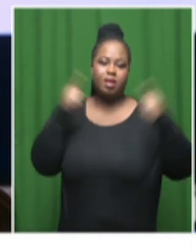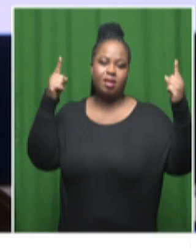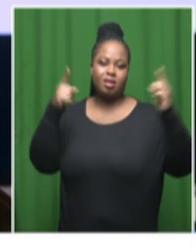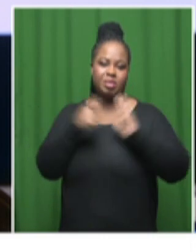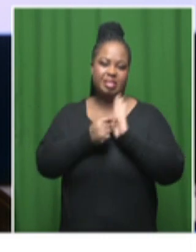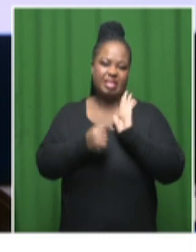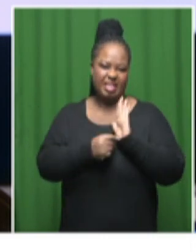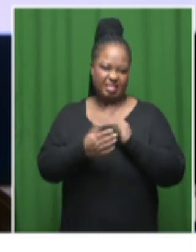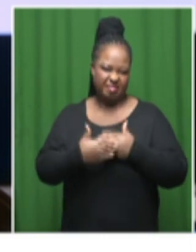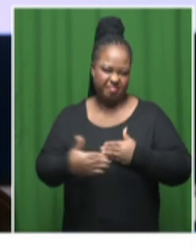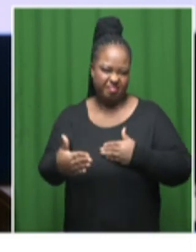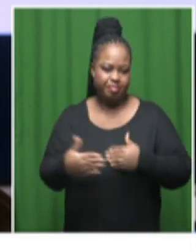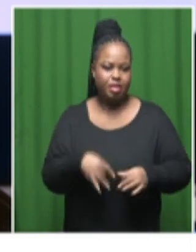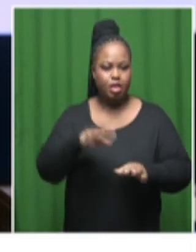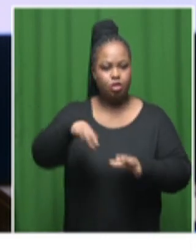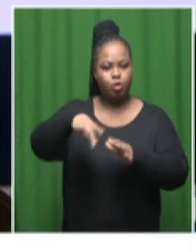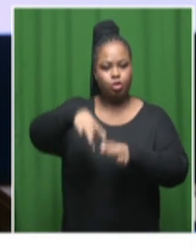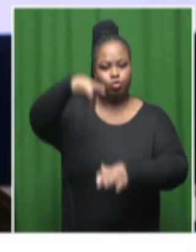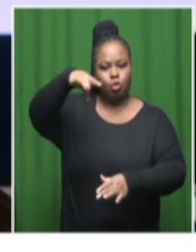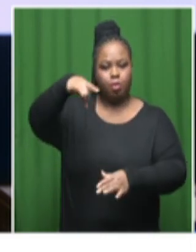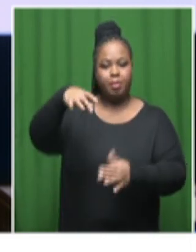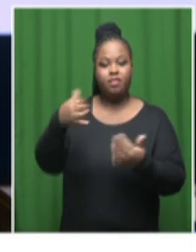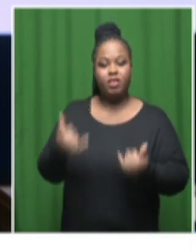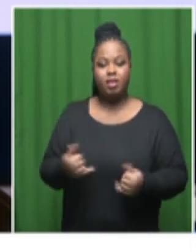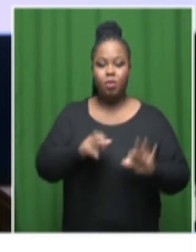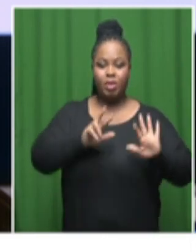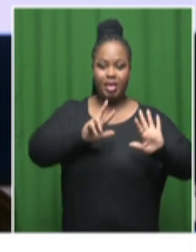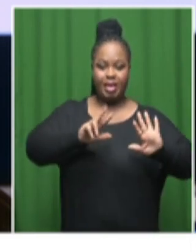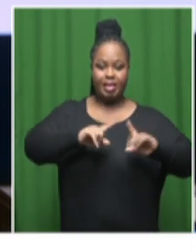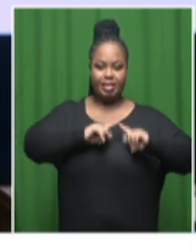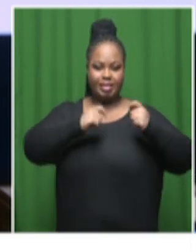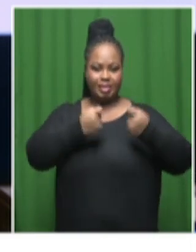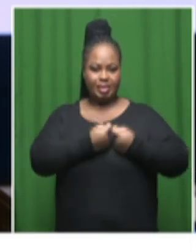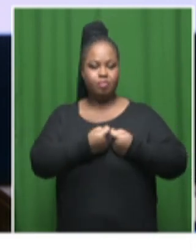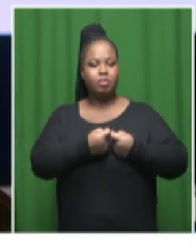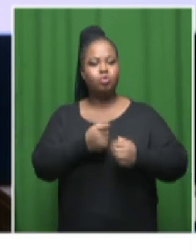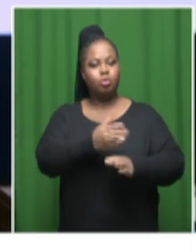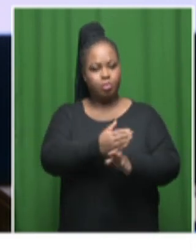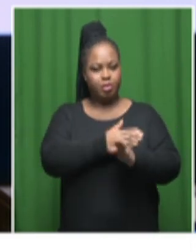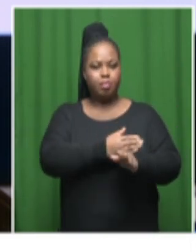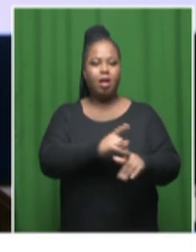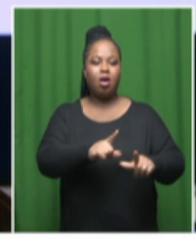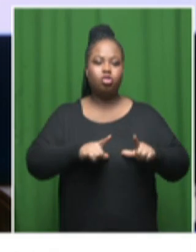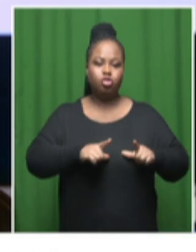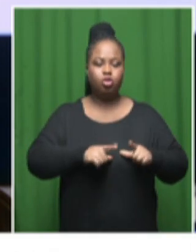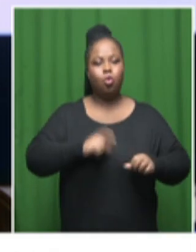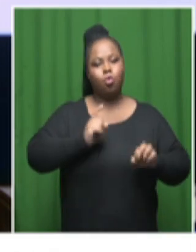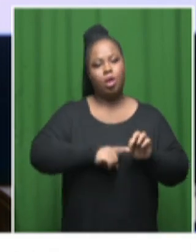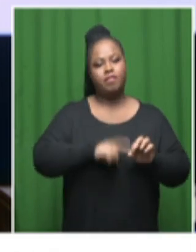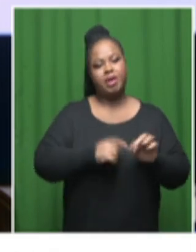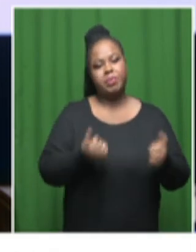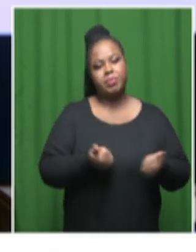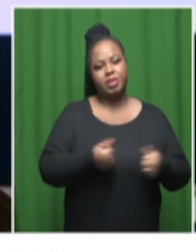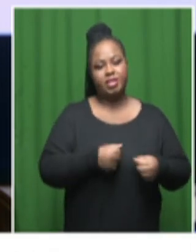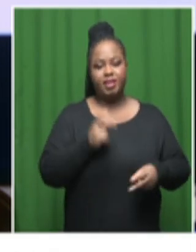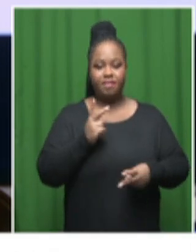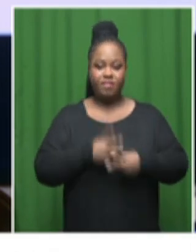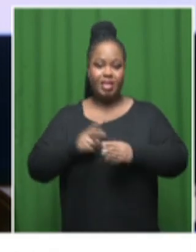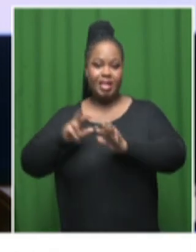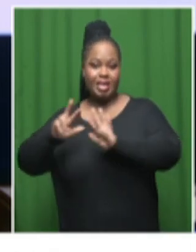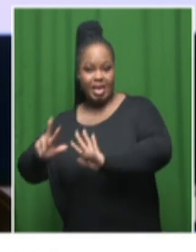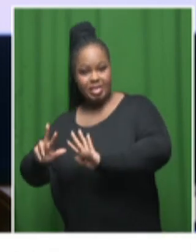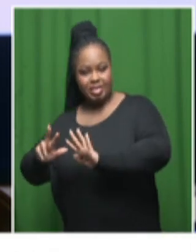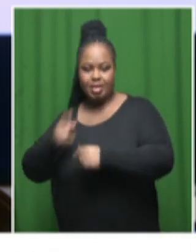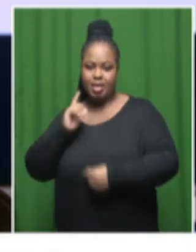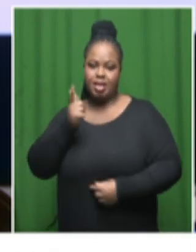date later, but we will be doing the draw. Currently, we only have 8 teams already that have pre-qualified. So the final 8 will be